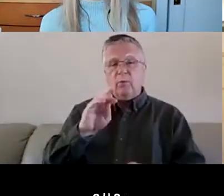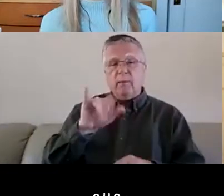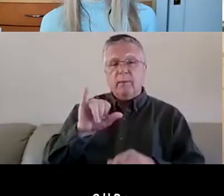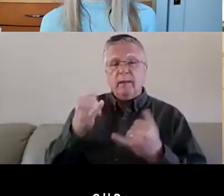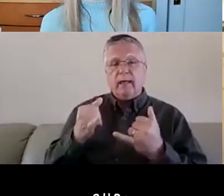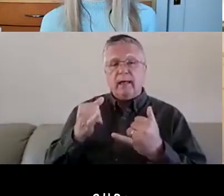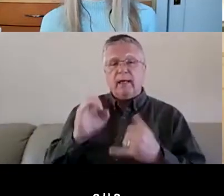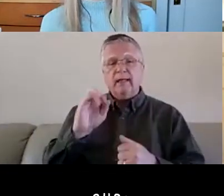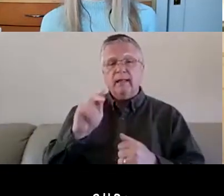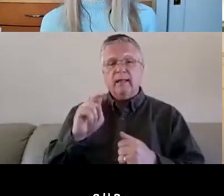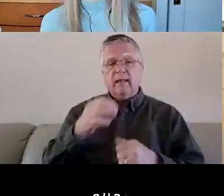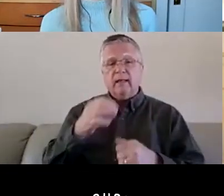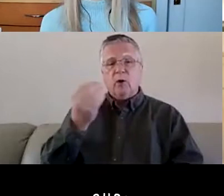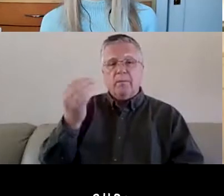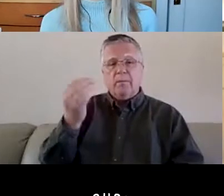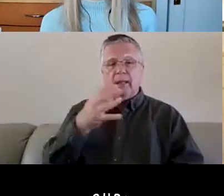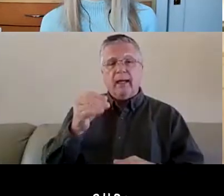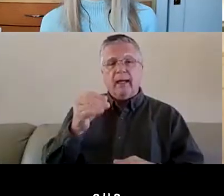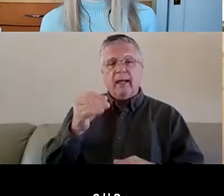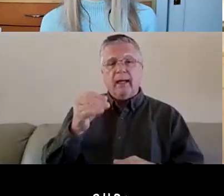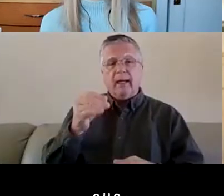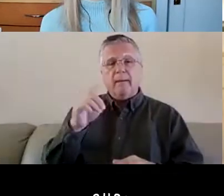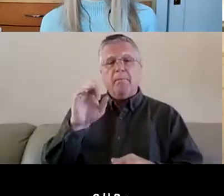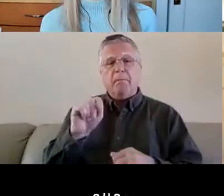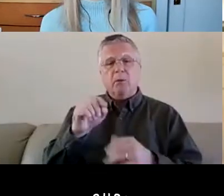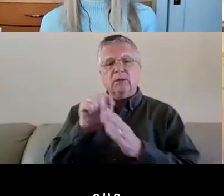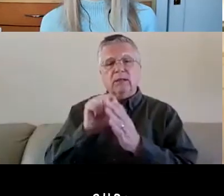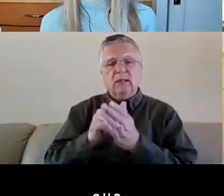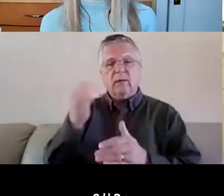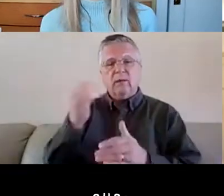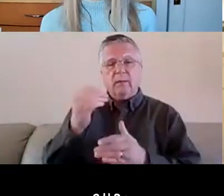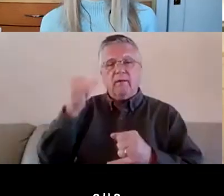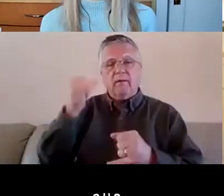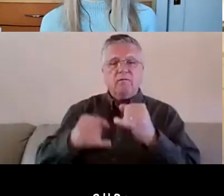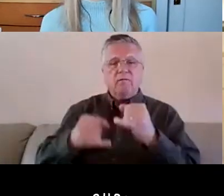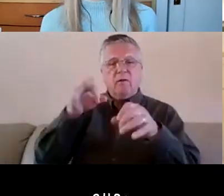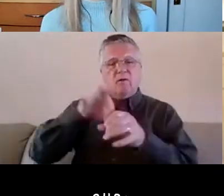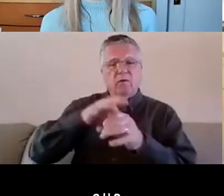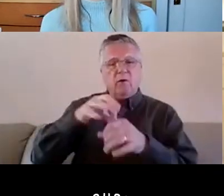Monday, holding the post agenda Monday, and final vote on Tuesday. I'm okay with that too.